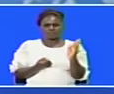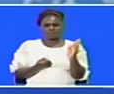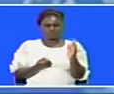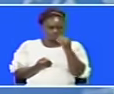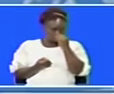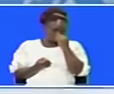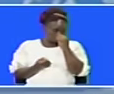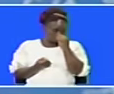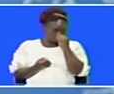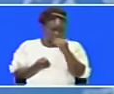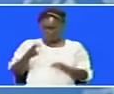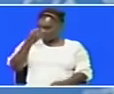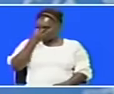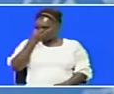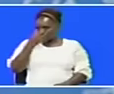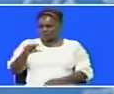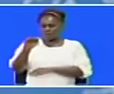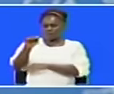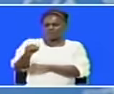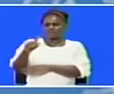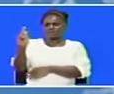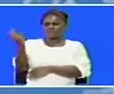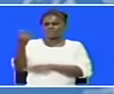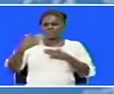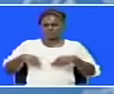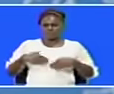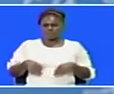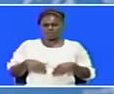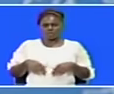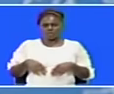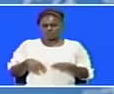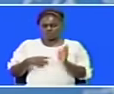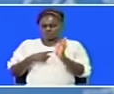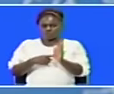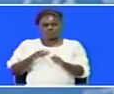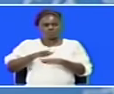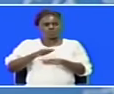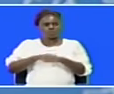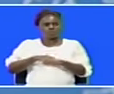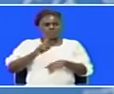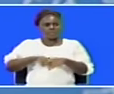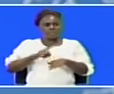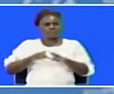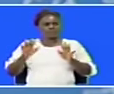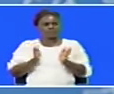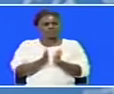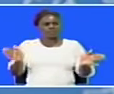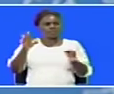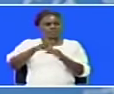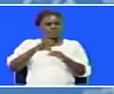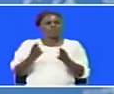And his deputy, William Ruto, urged Kenyans to elect good leaders who can steer the country forward during this year's general